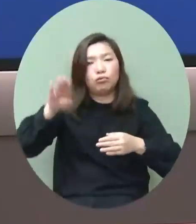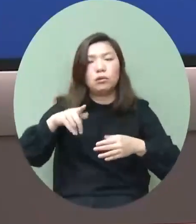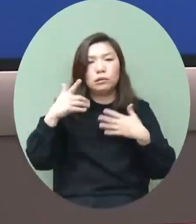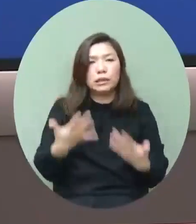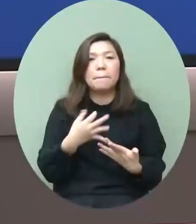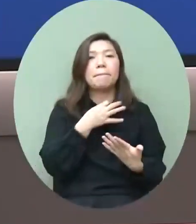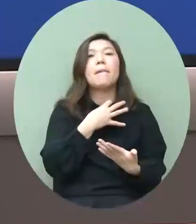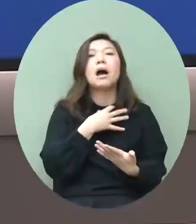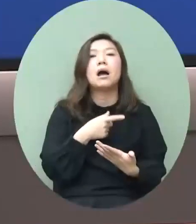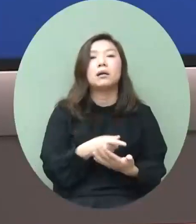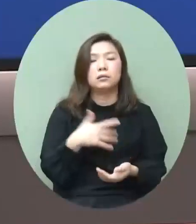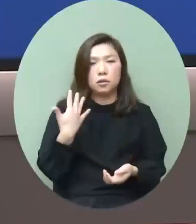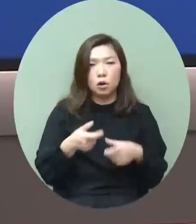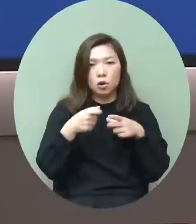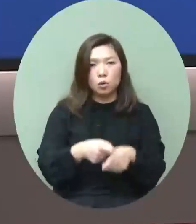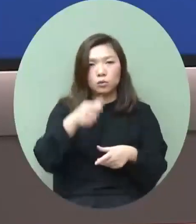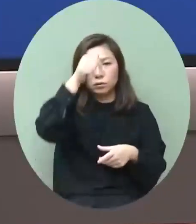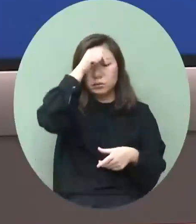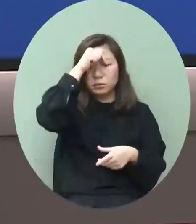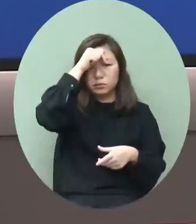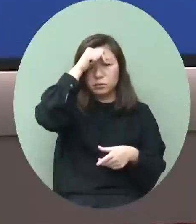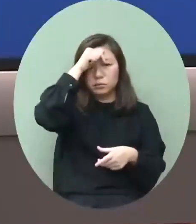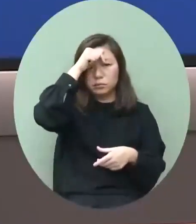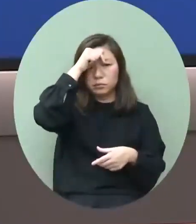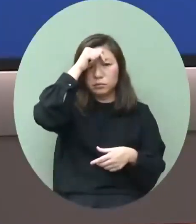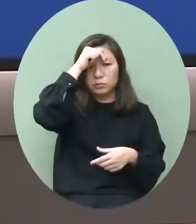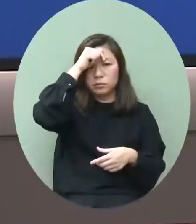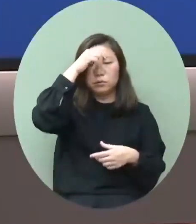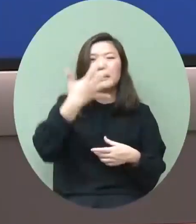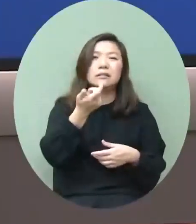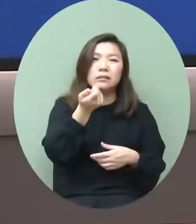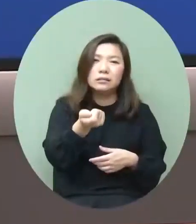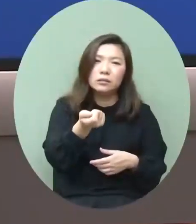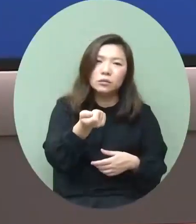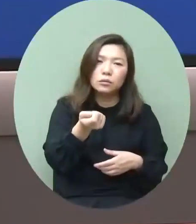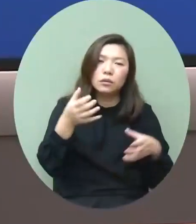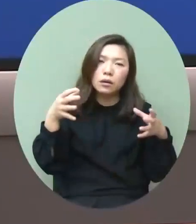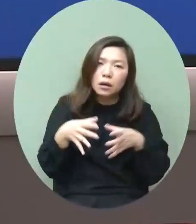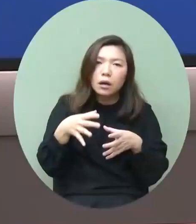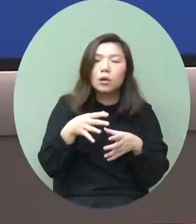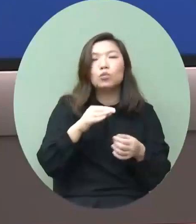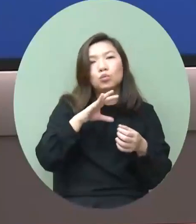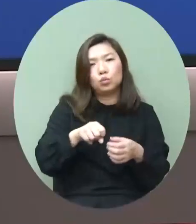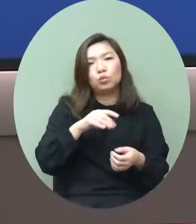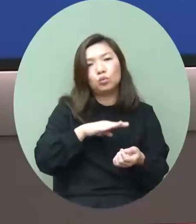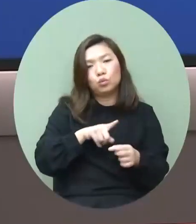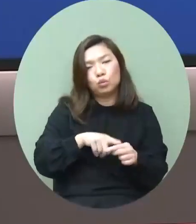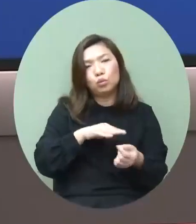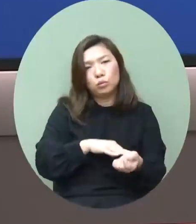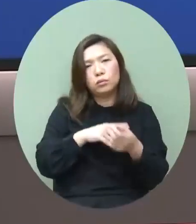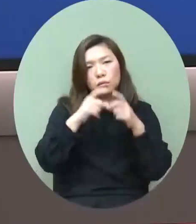in our public hospitals But the fact is the development of Chinese medicine in Hong Kong has been